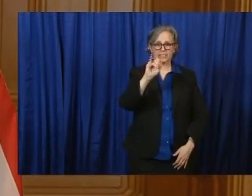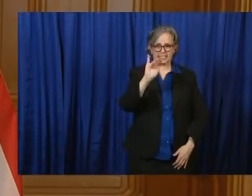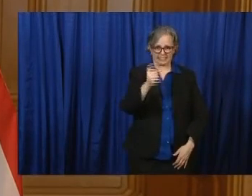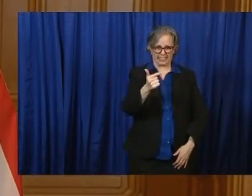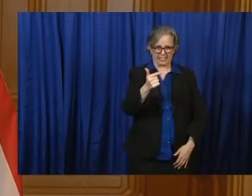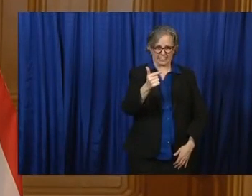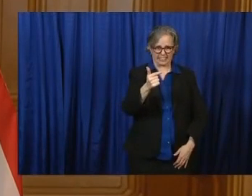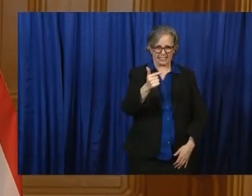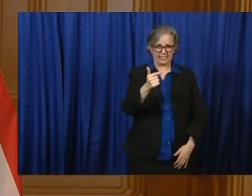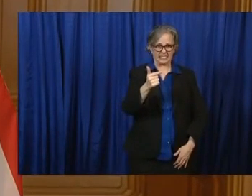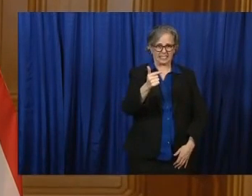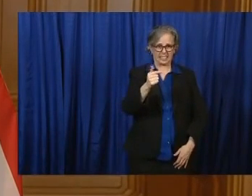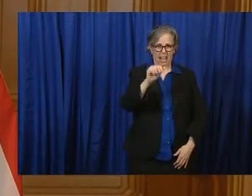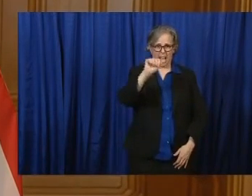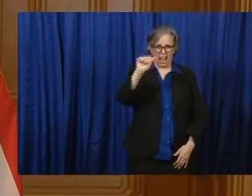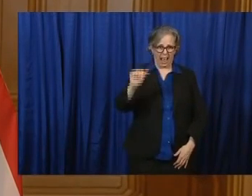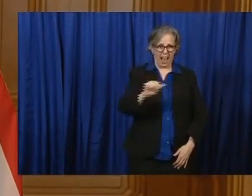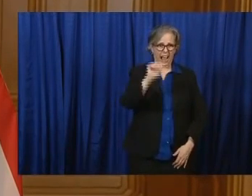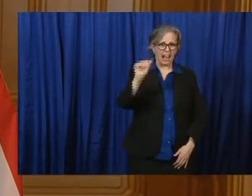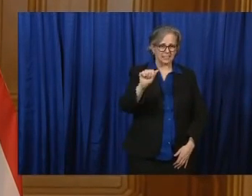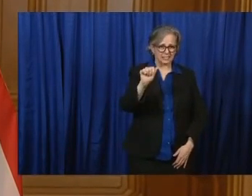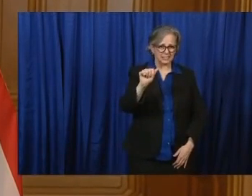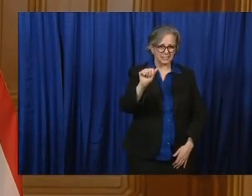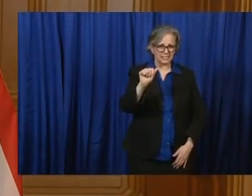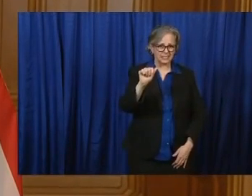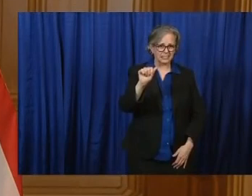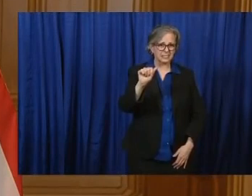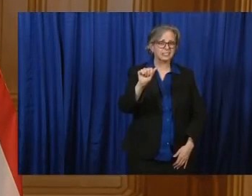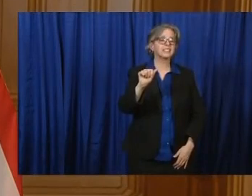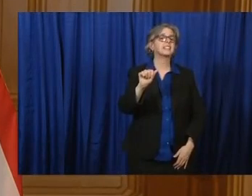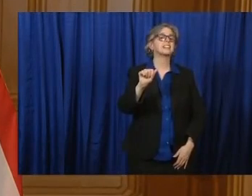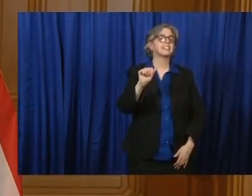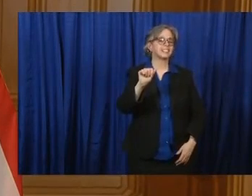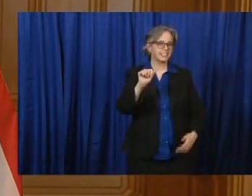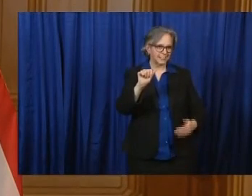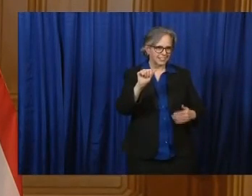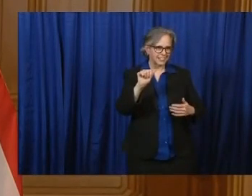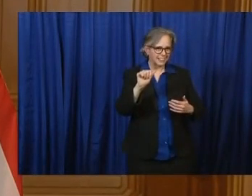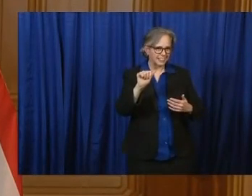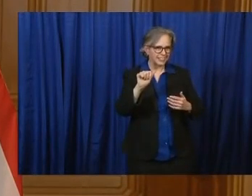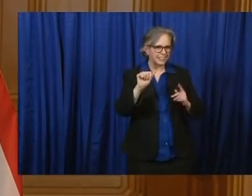housing@ohio.mha.gov. I'll read it again. That's COVID-19